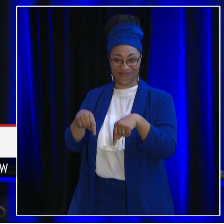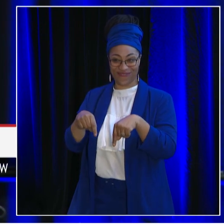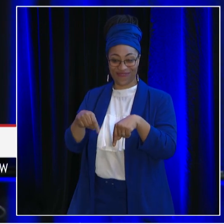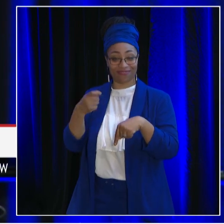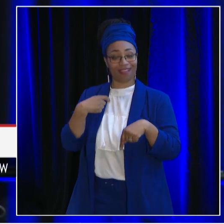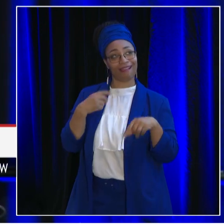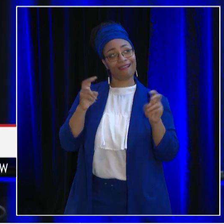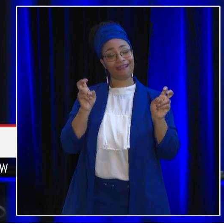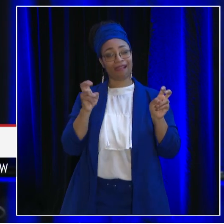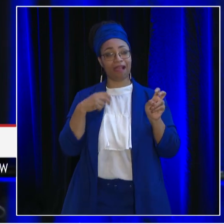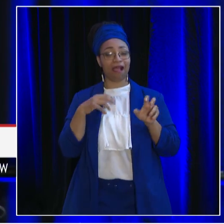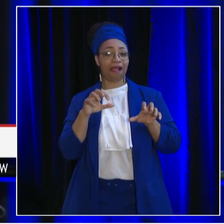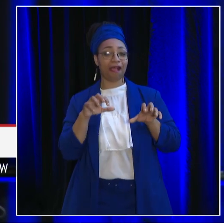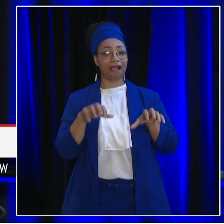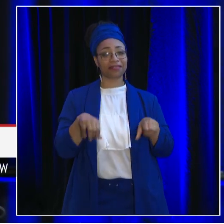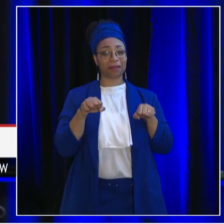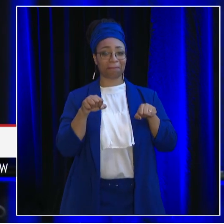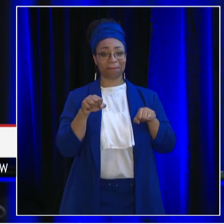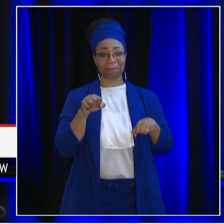to call it.